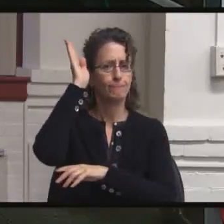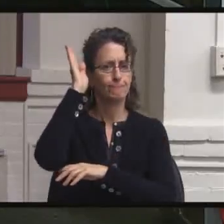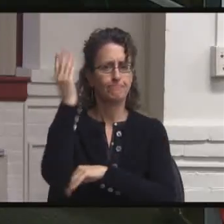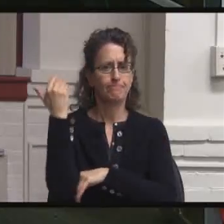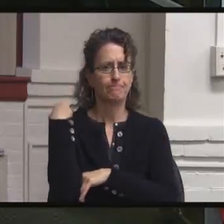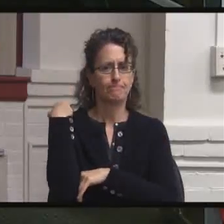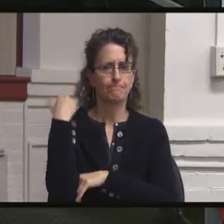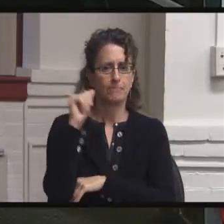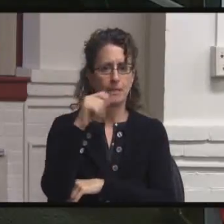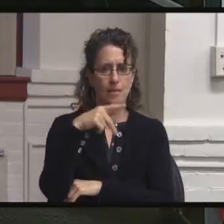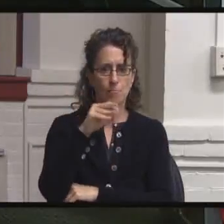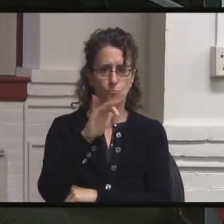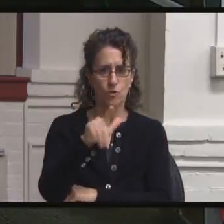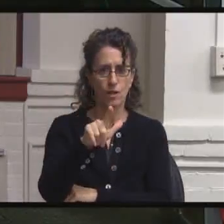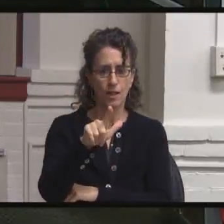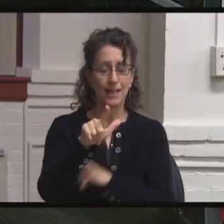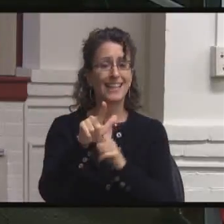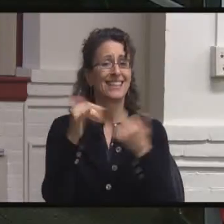time, we brought to the board